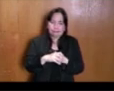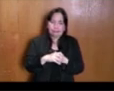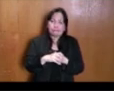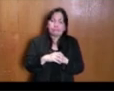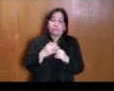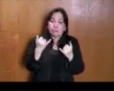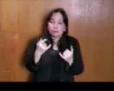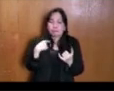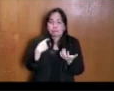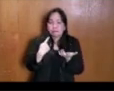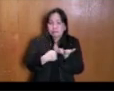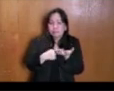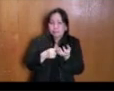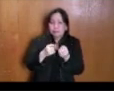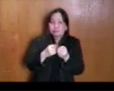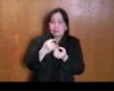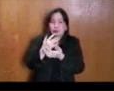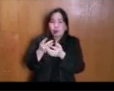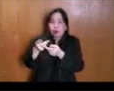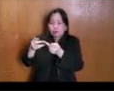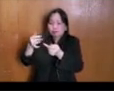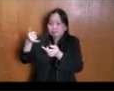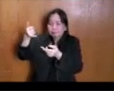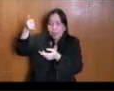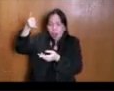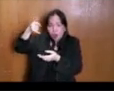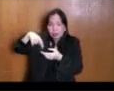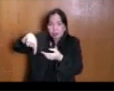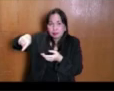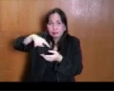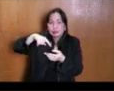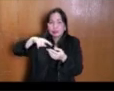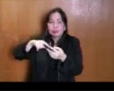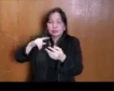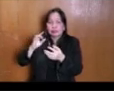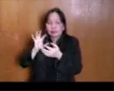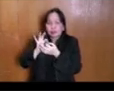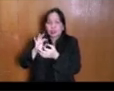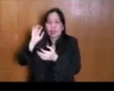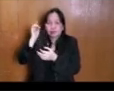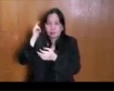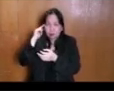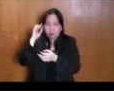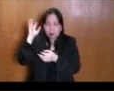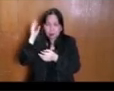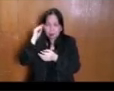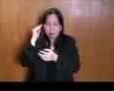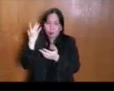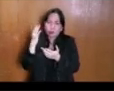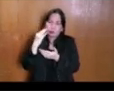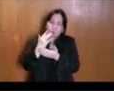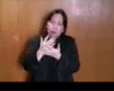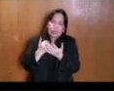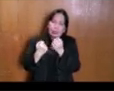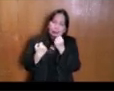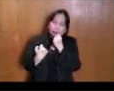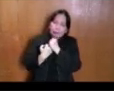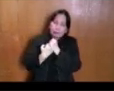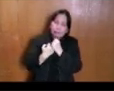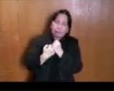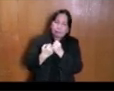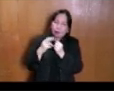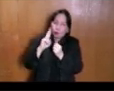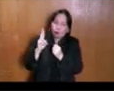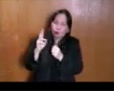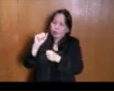So now I want to talk about some of the areas of action in government, or how government and industry leaders can help support responsible AI for